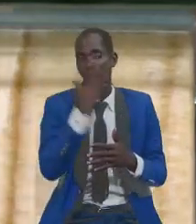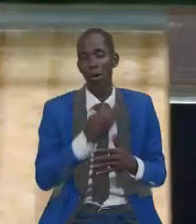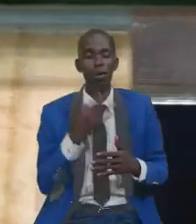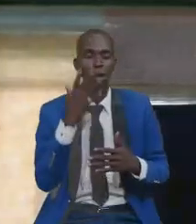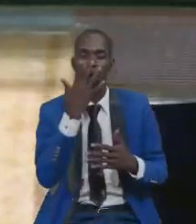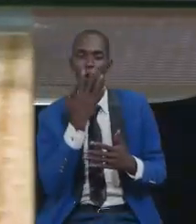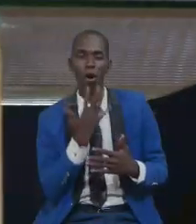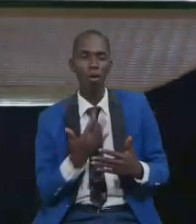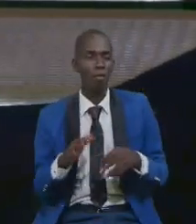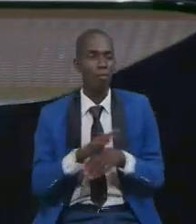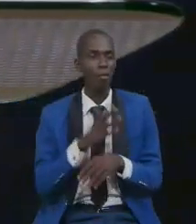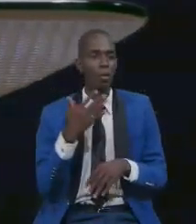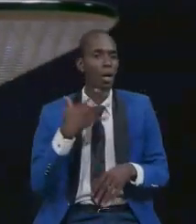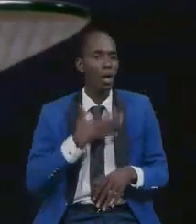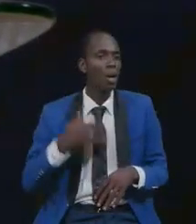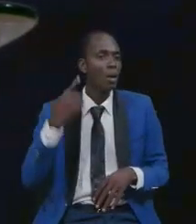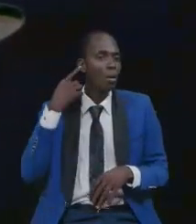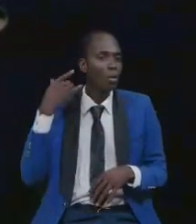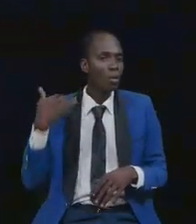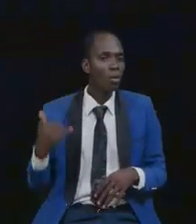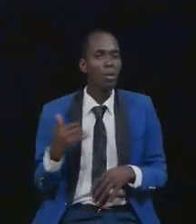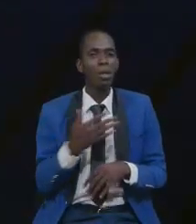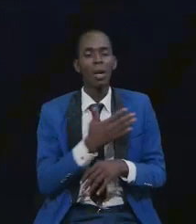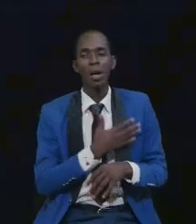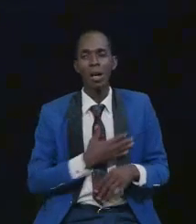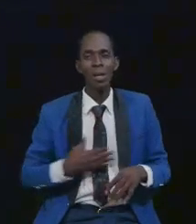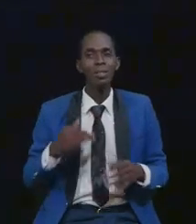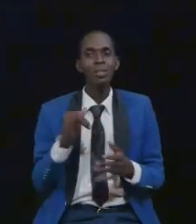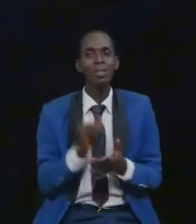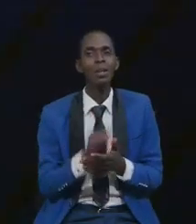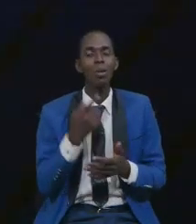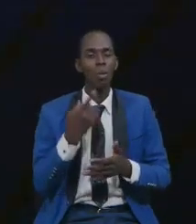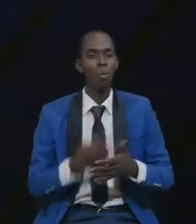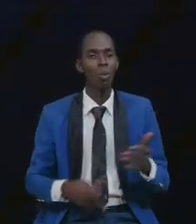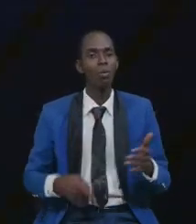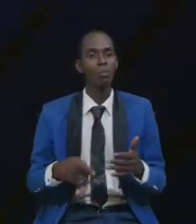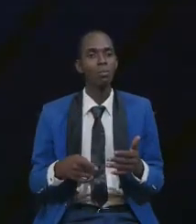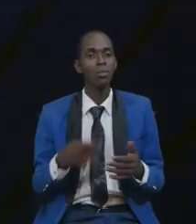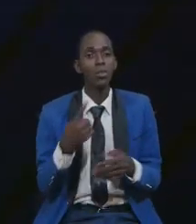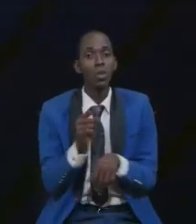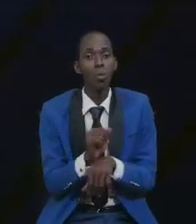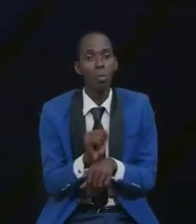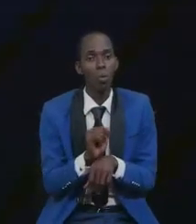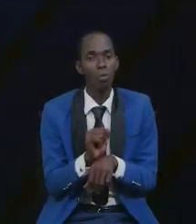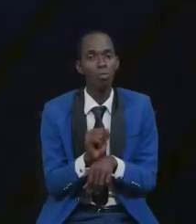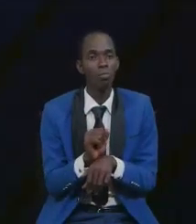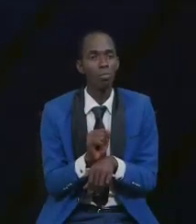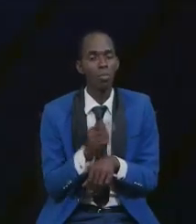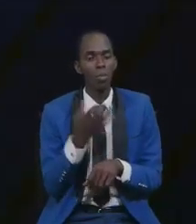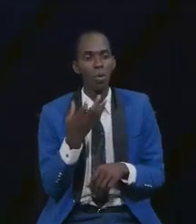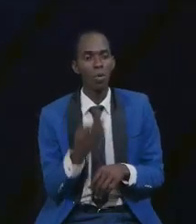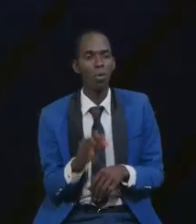upon him, around him. That's why I was proud, the workmanship